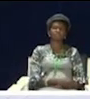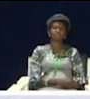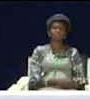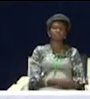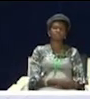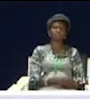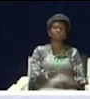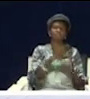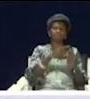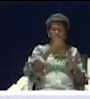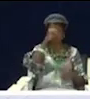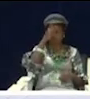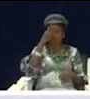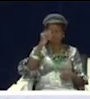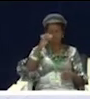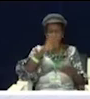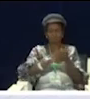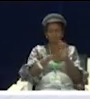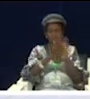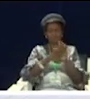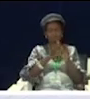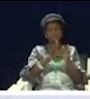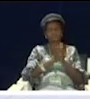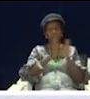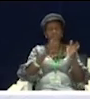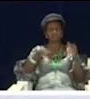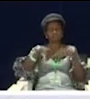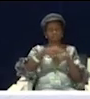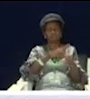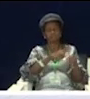When I became general overseer in